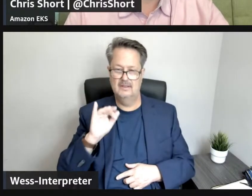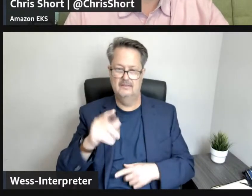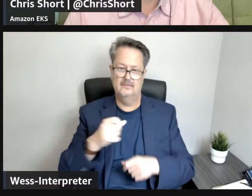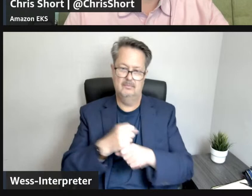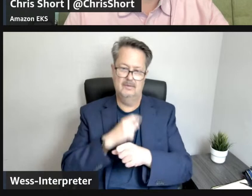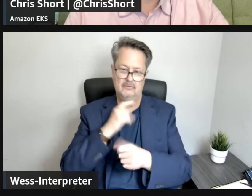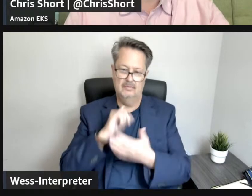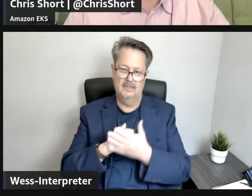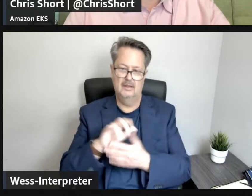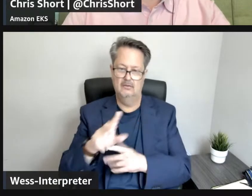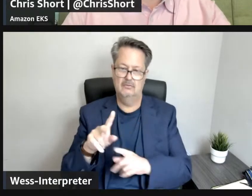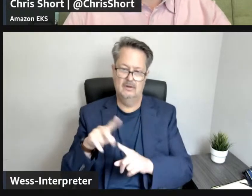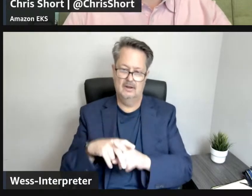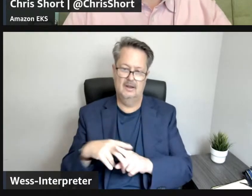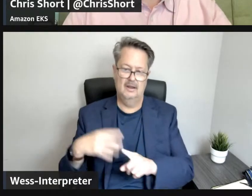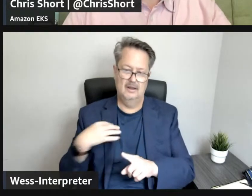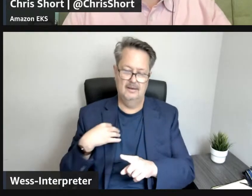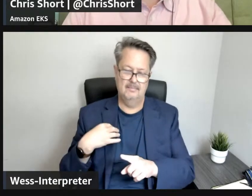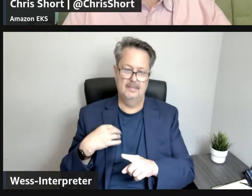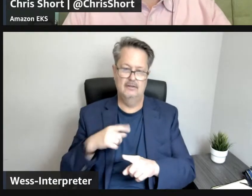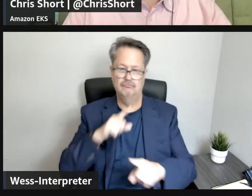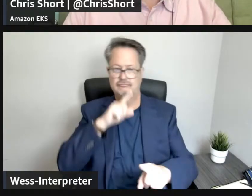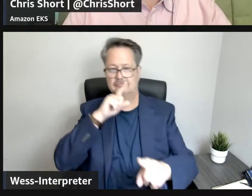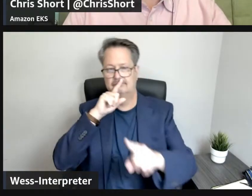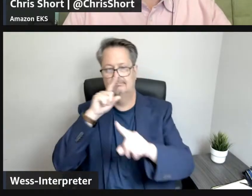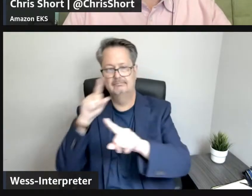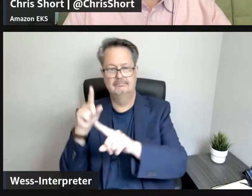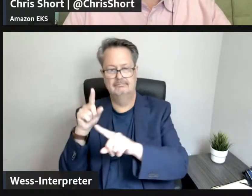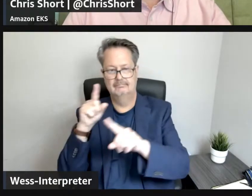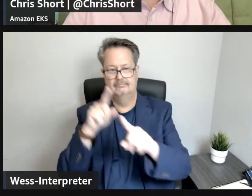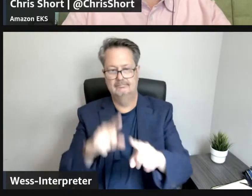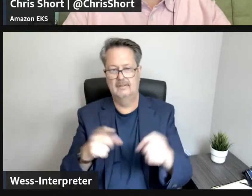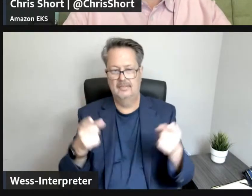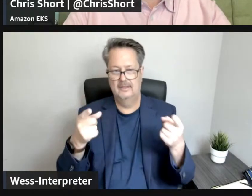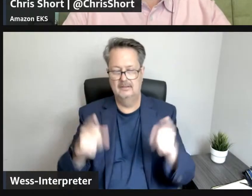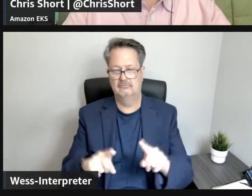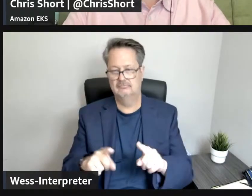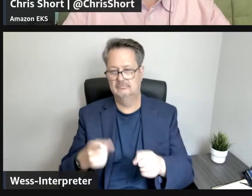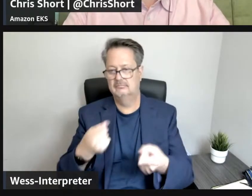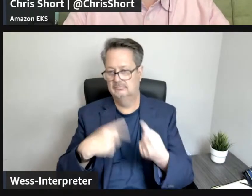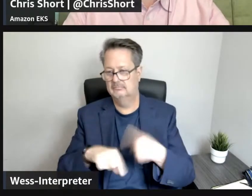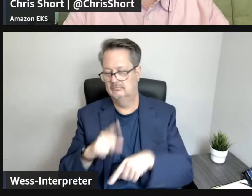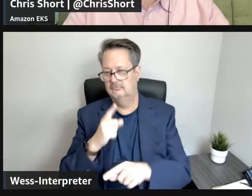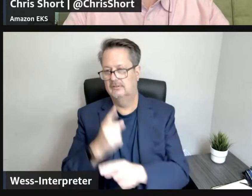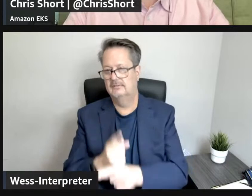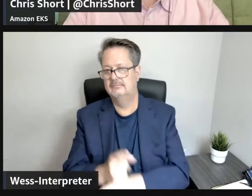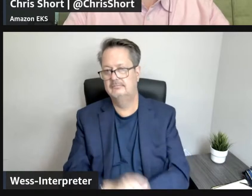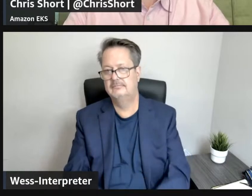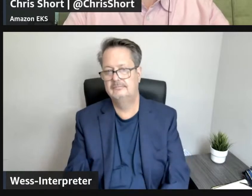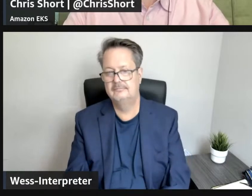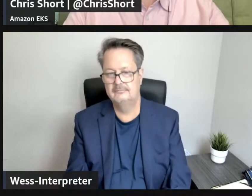is also responsive to the events that come in that indicate. Yeah, for sure. Yeah.